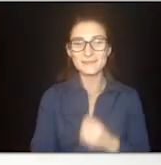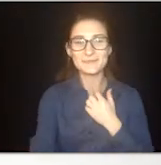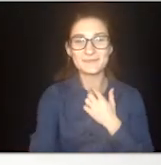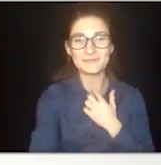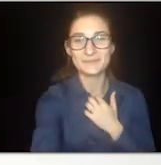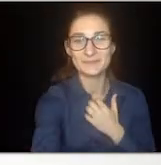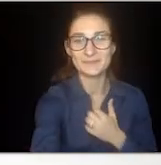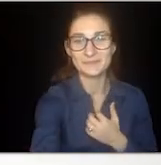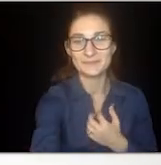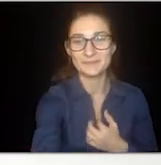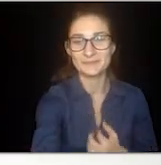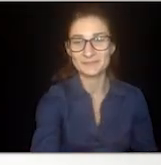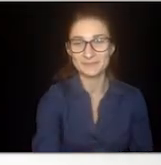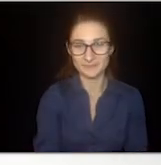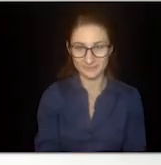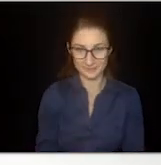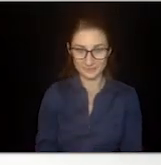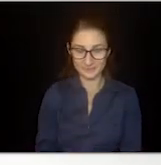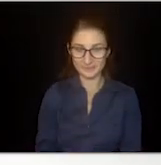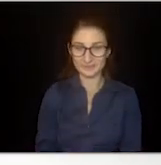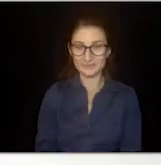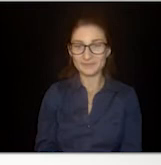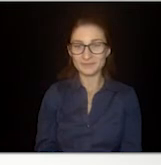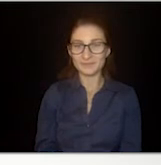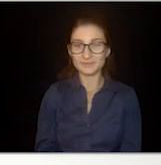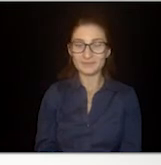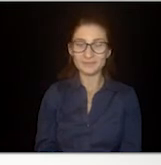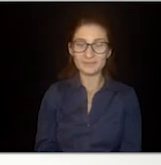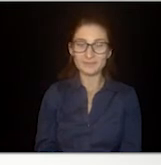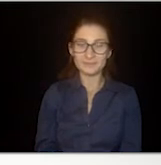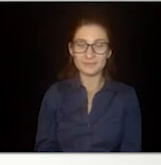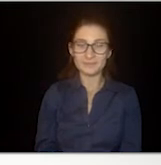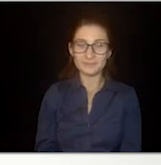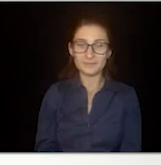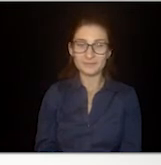Okay, so now is the next step in Freddie's routine.